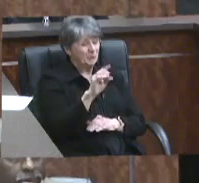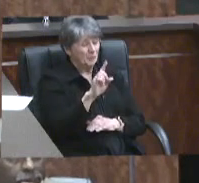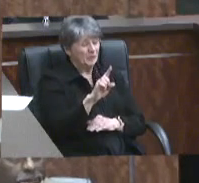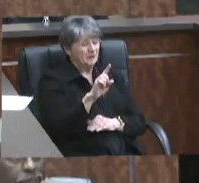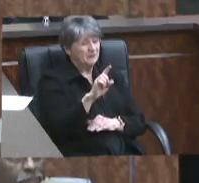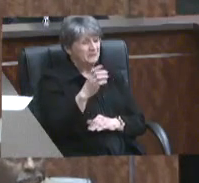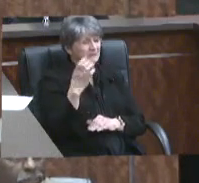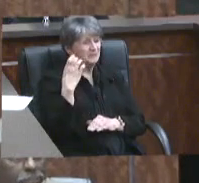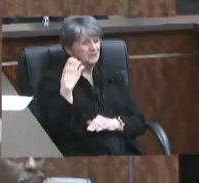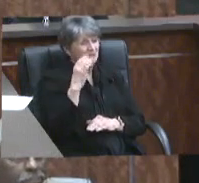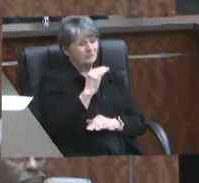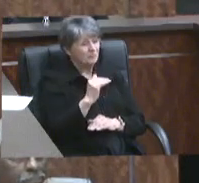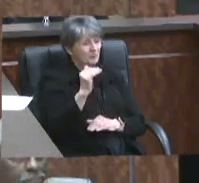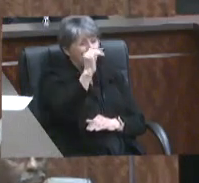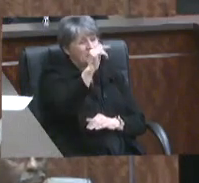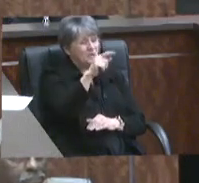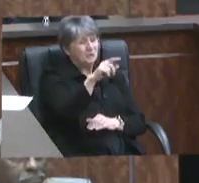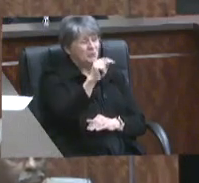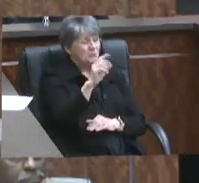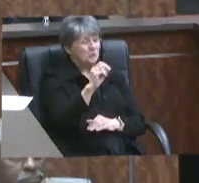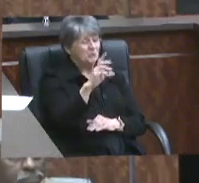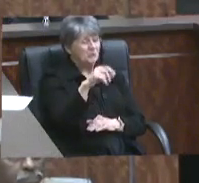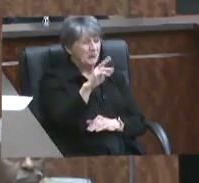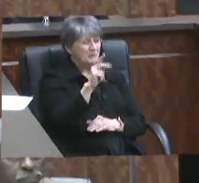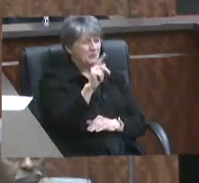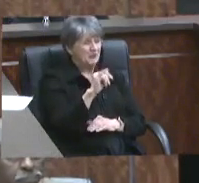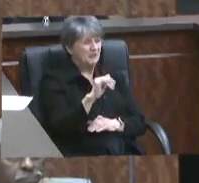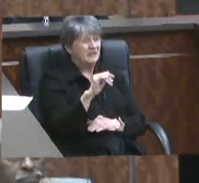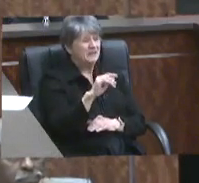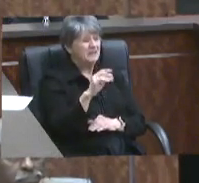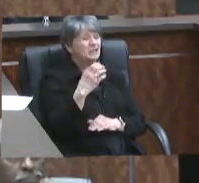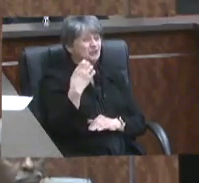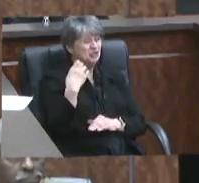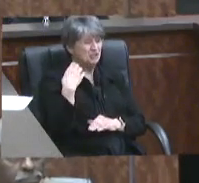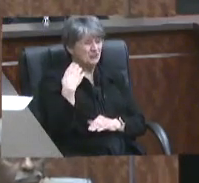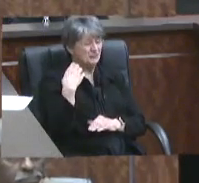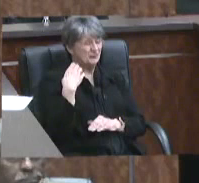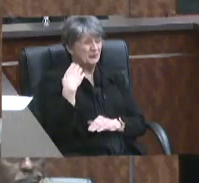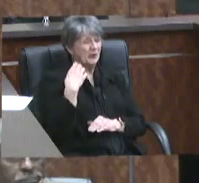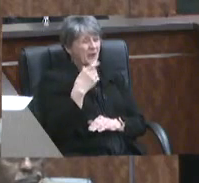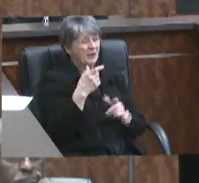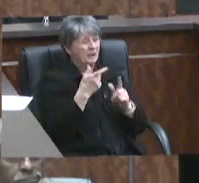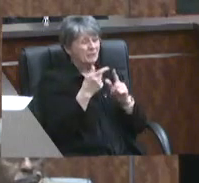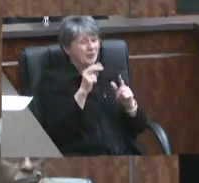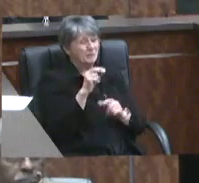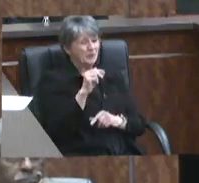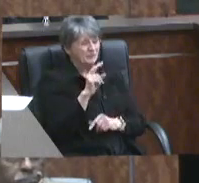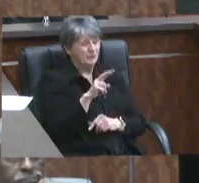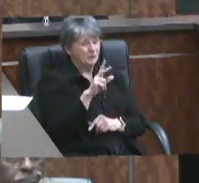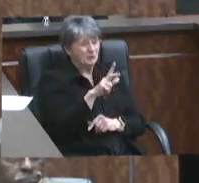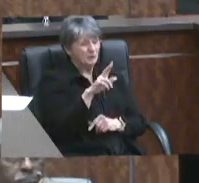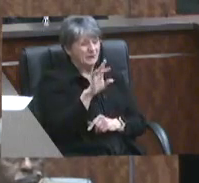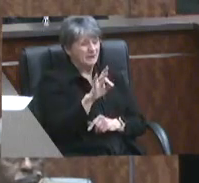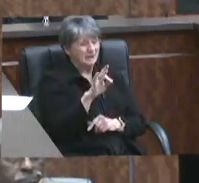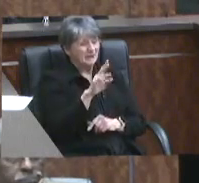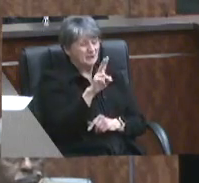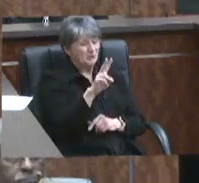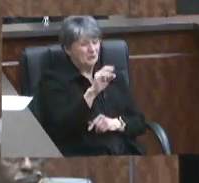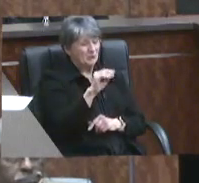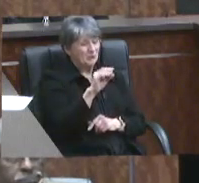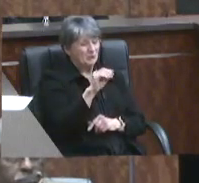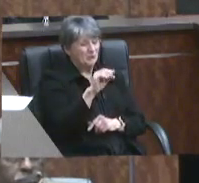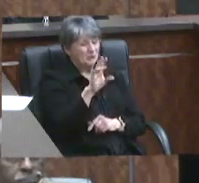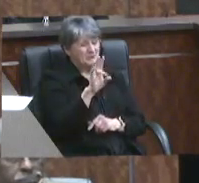Crawford promoted you to the deputy police chief position. From November 28th, 2007